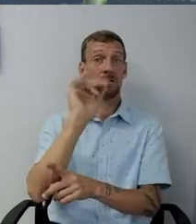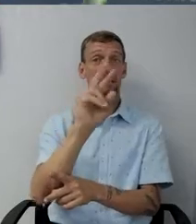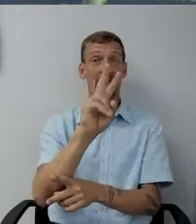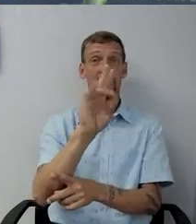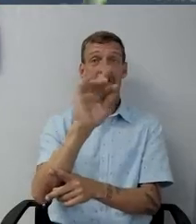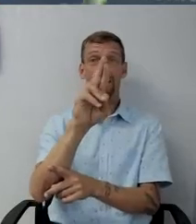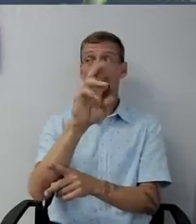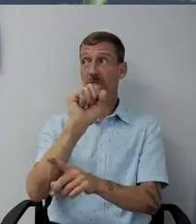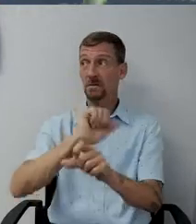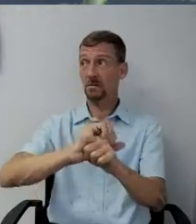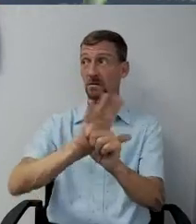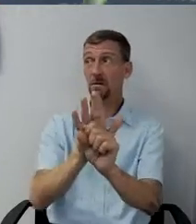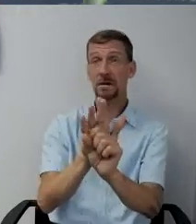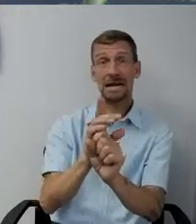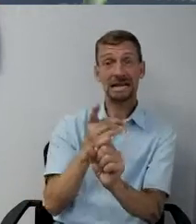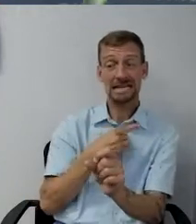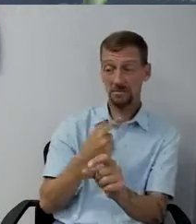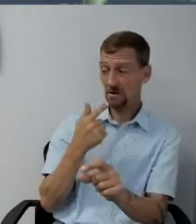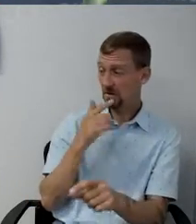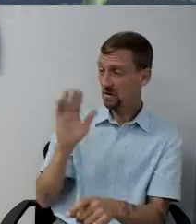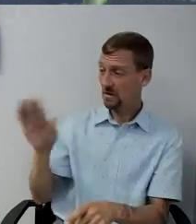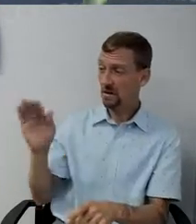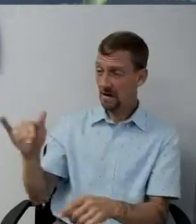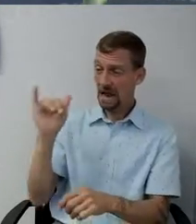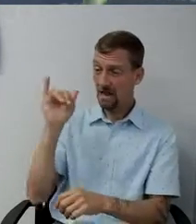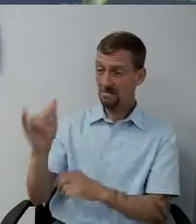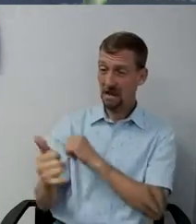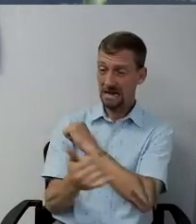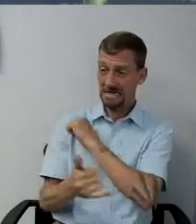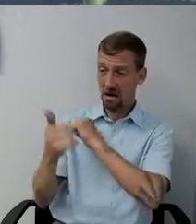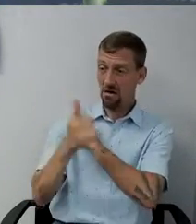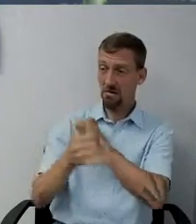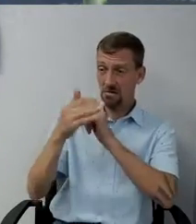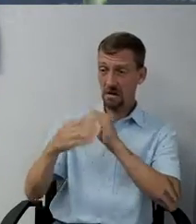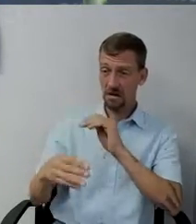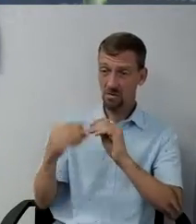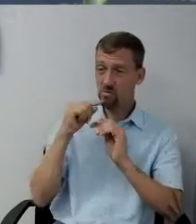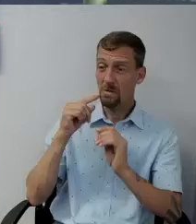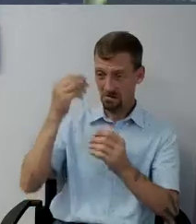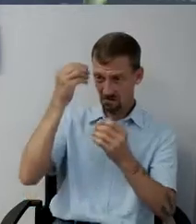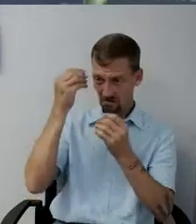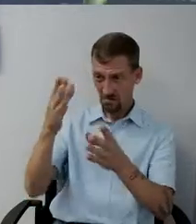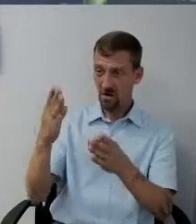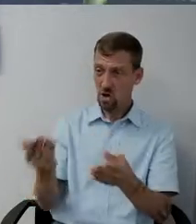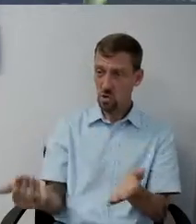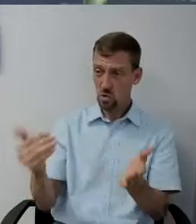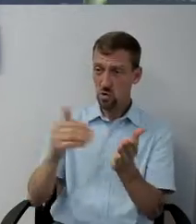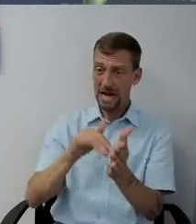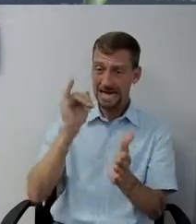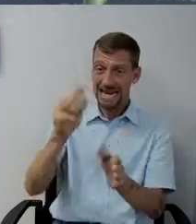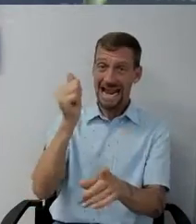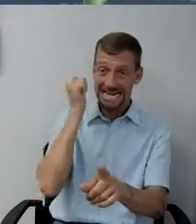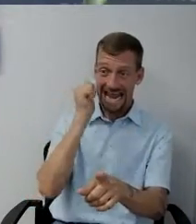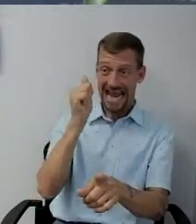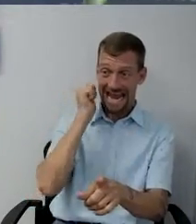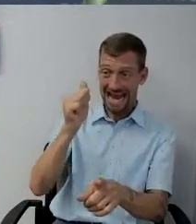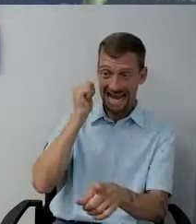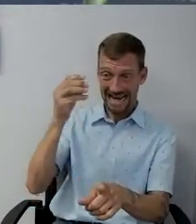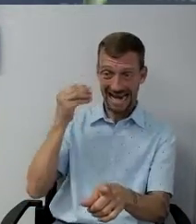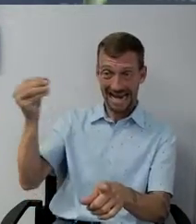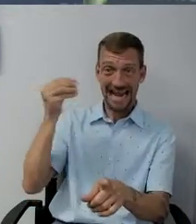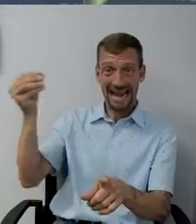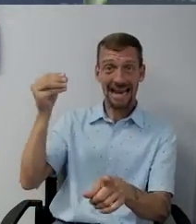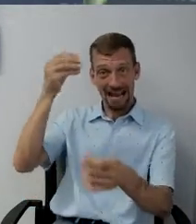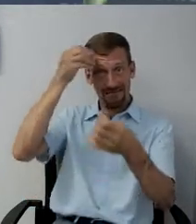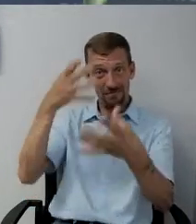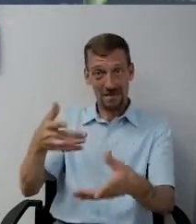virus. Let me interrupt you. That Yeah. county update that you received just a few minutes ago, do Right. they do that daily? Yes. Okay, so Yeah. we've